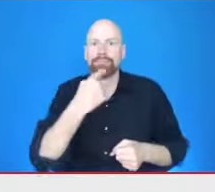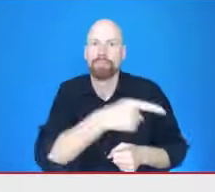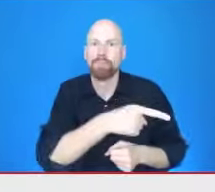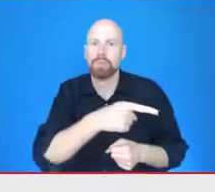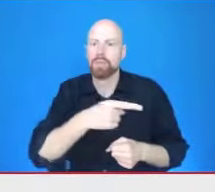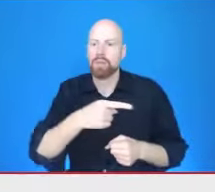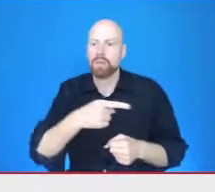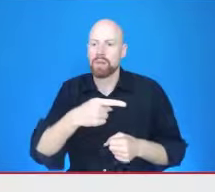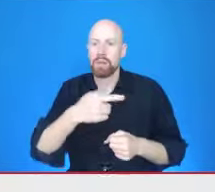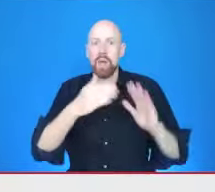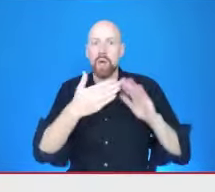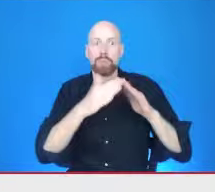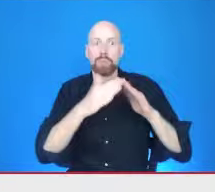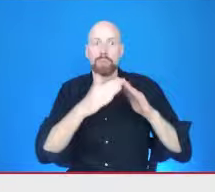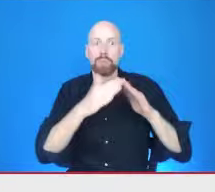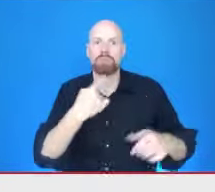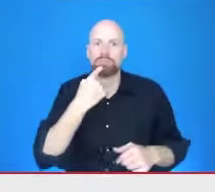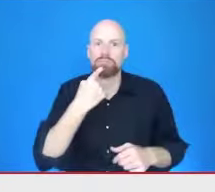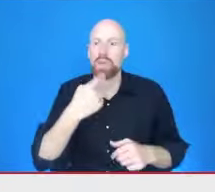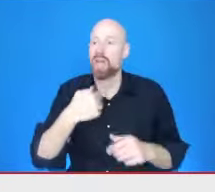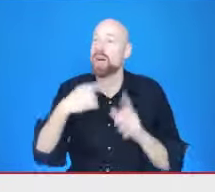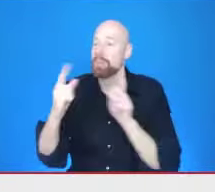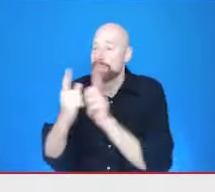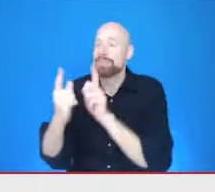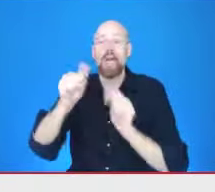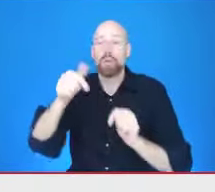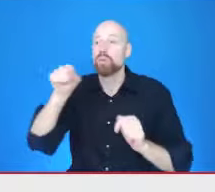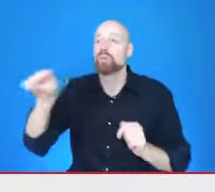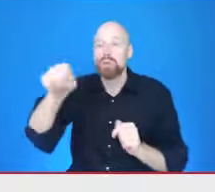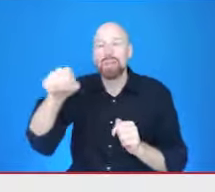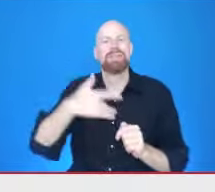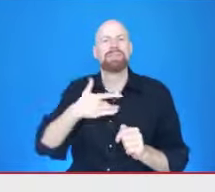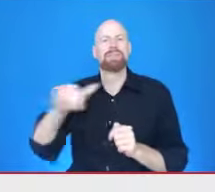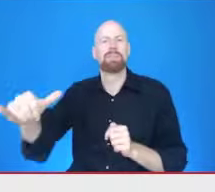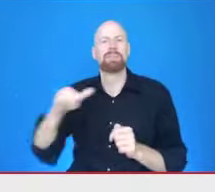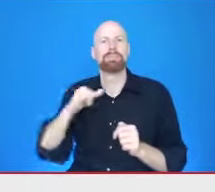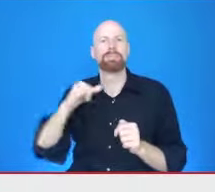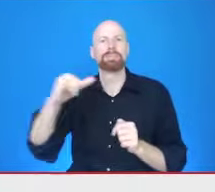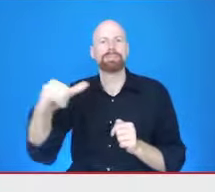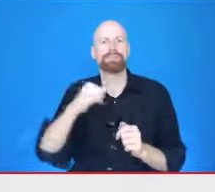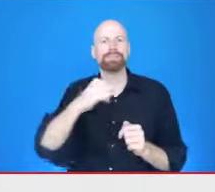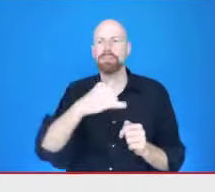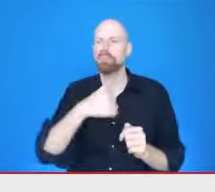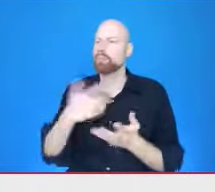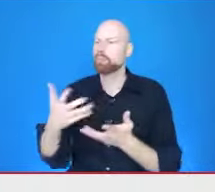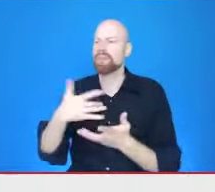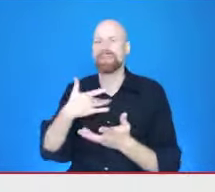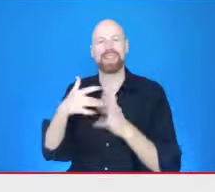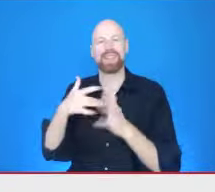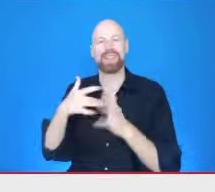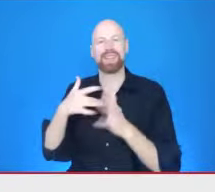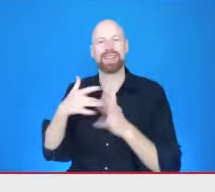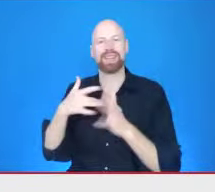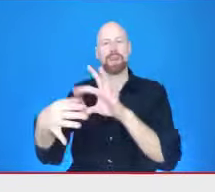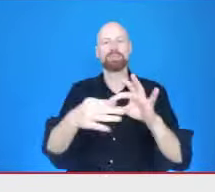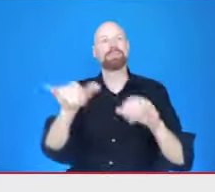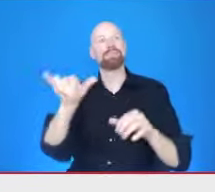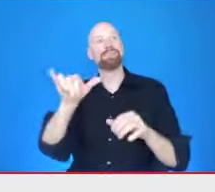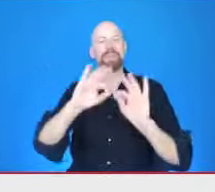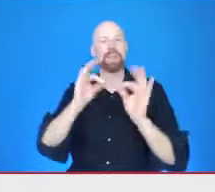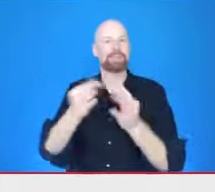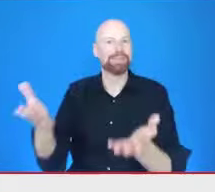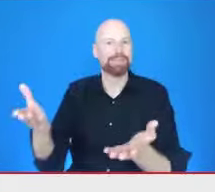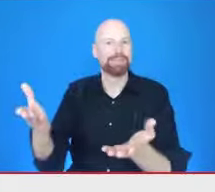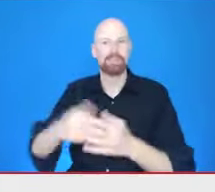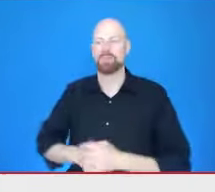and would wrestle and tease with me to make me laugh. Mo was the brother I never had. He was like that for a lot of us.